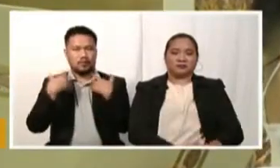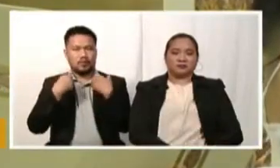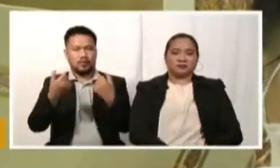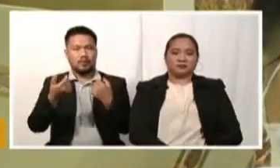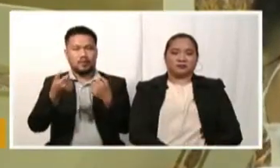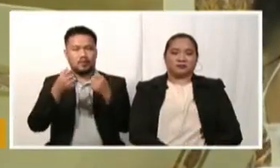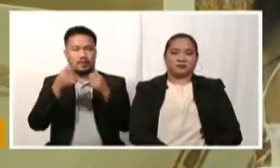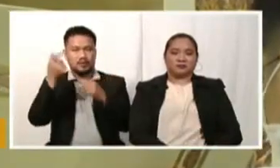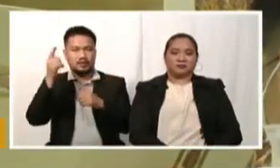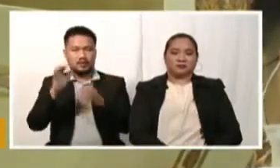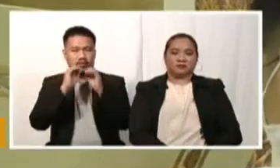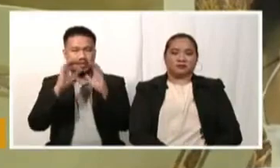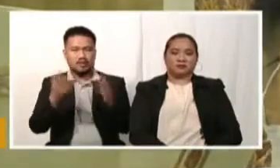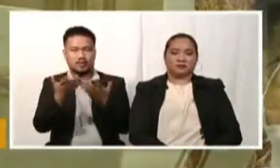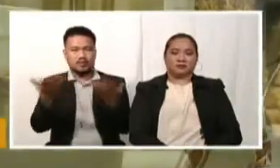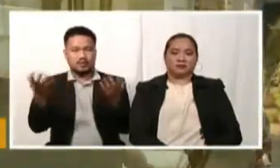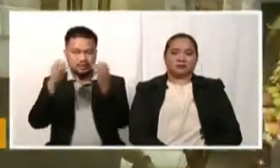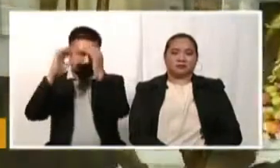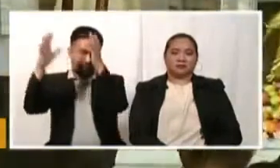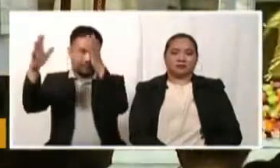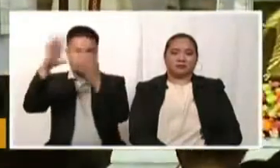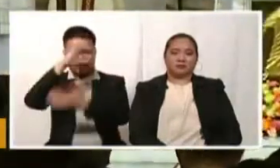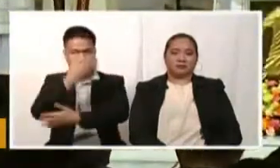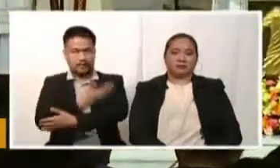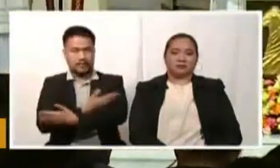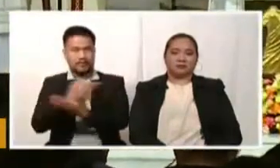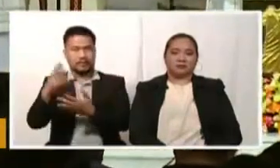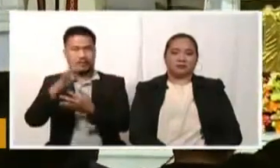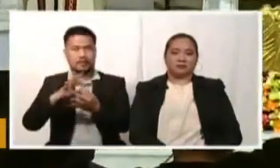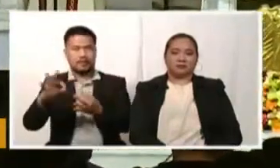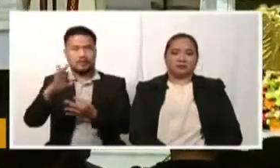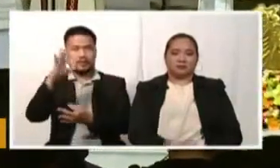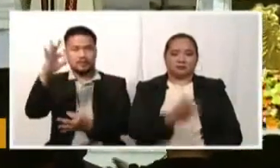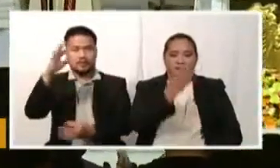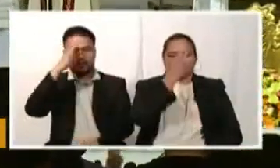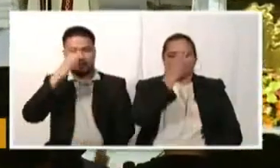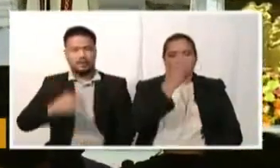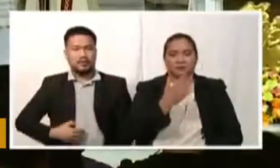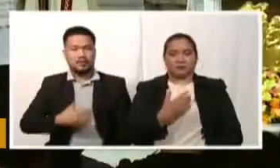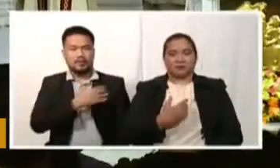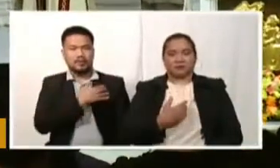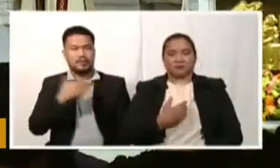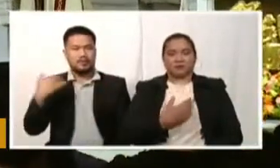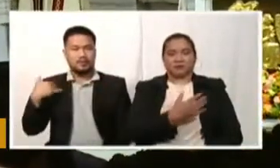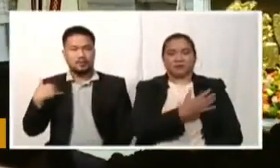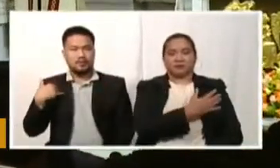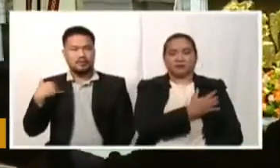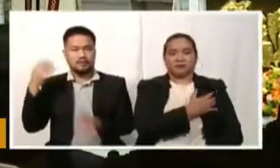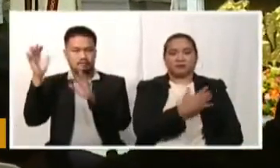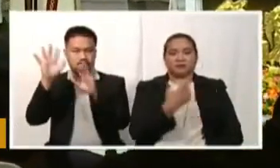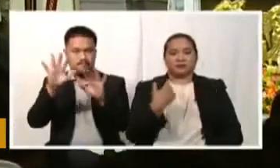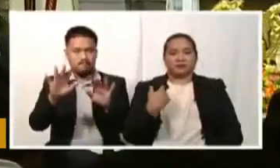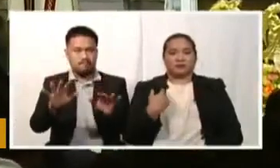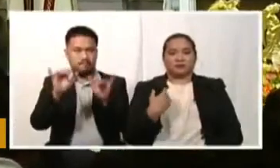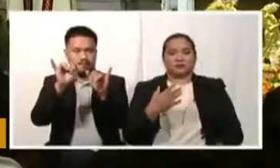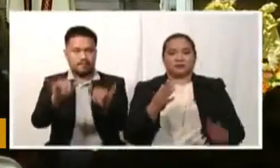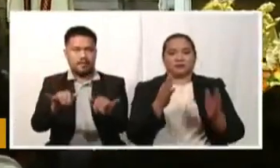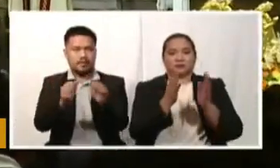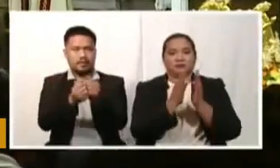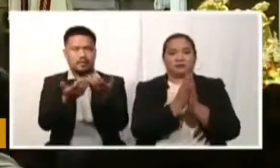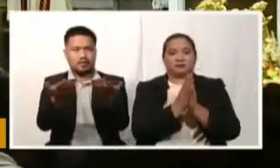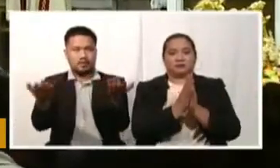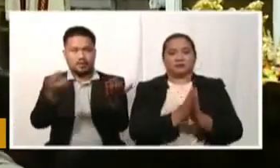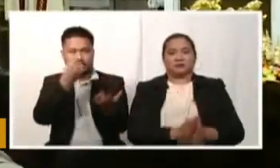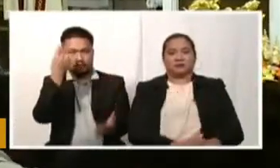Almighty God, the Father and the Son and the Holy Spirit come down on you and